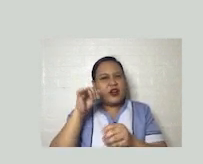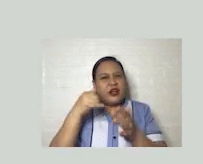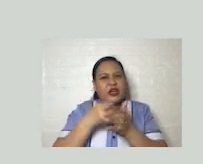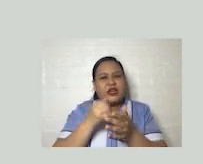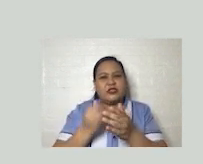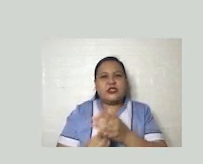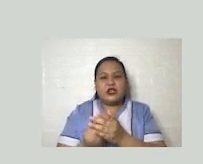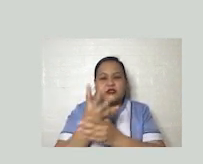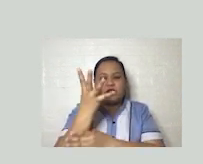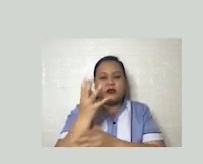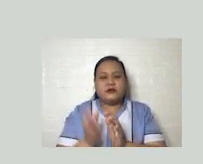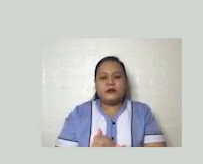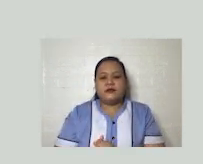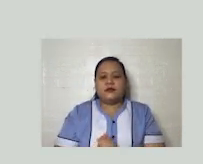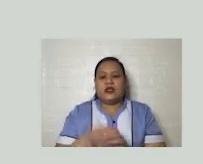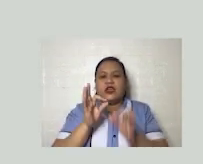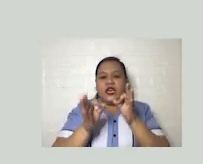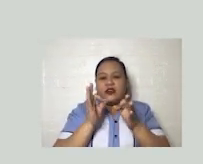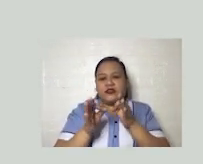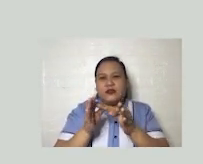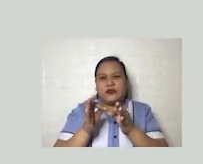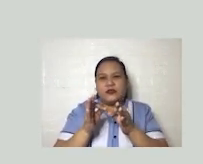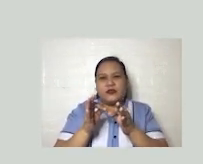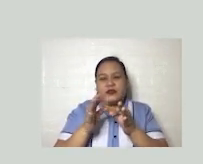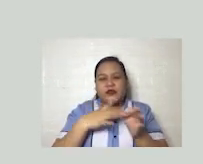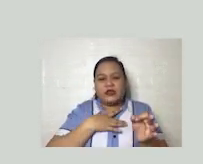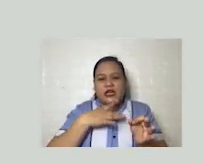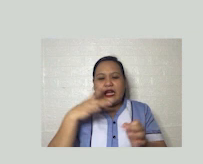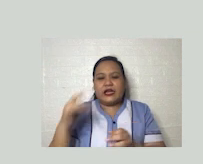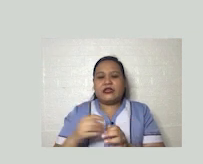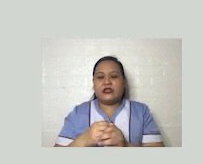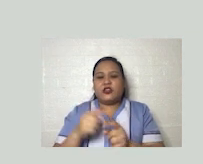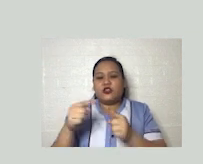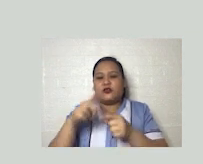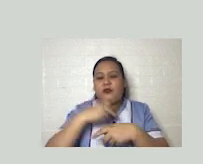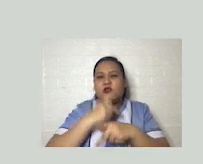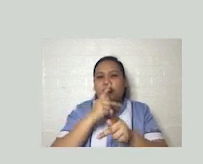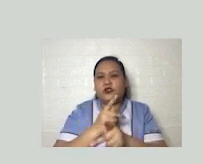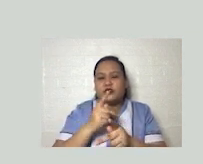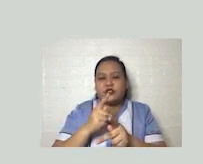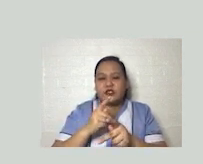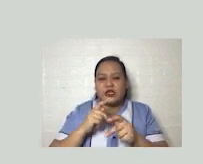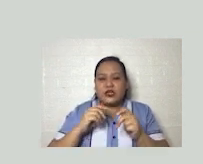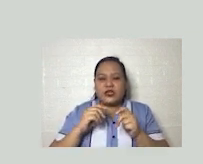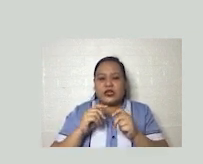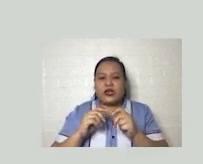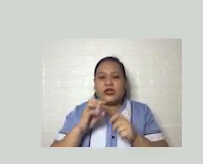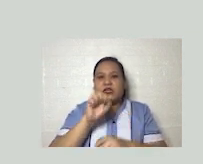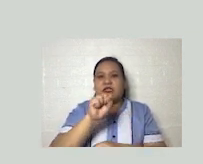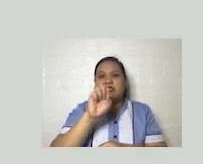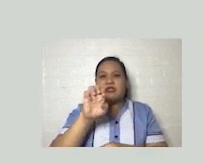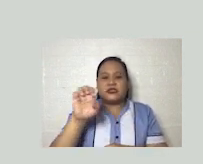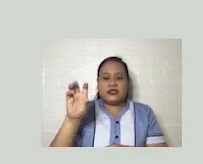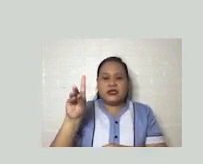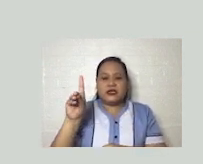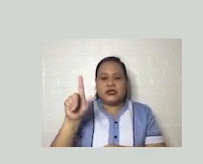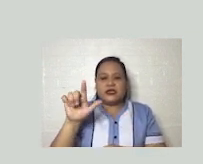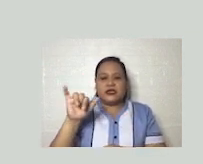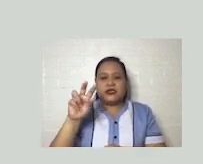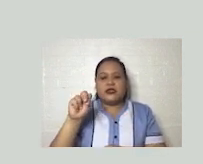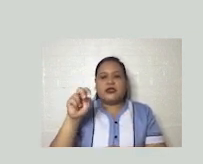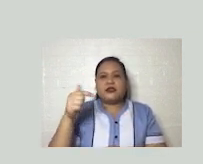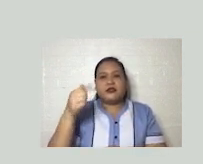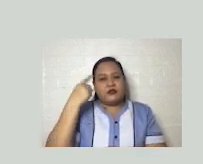If the intention is to produce seedlings for backyard garden, it is convenient to sow the seeds in